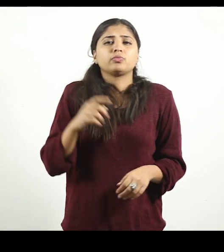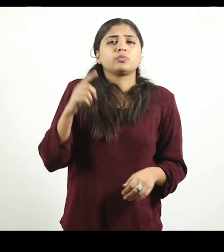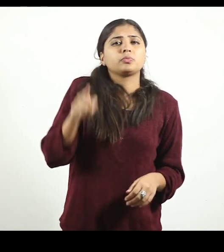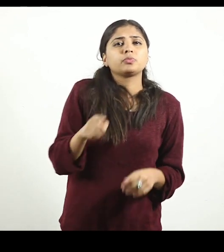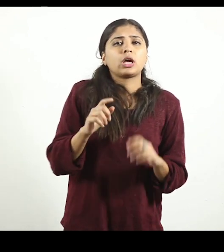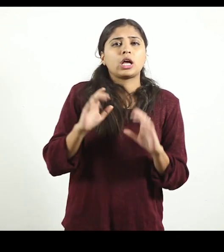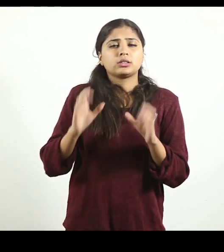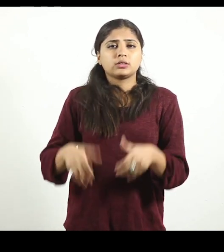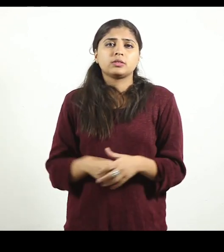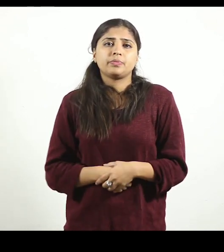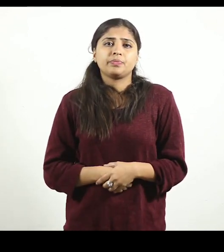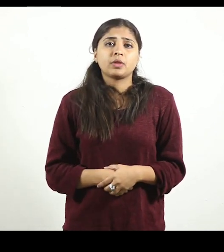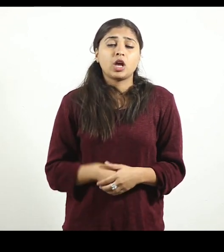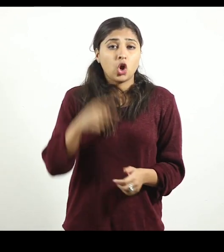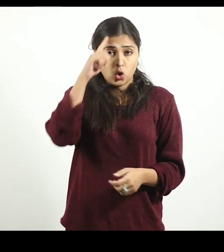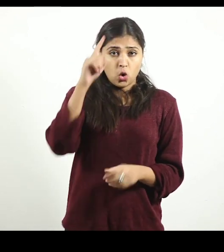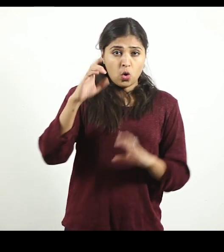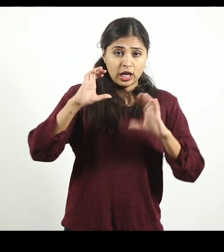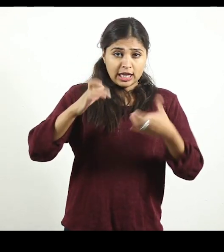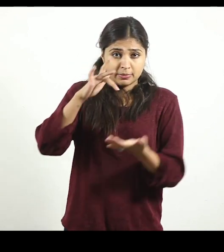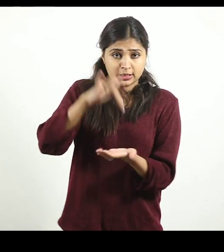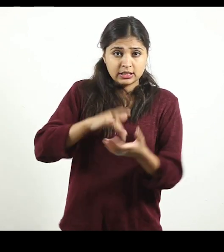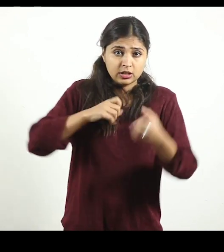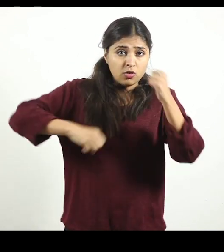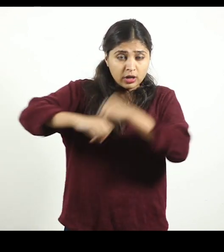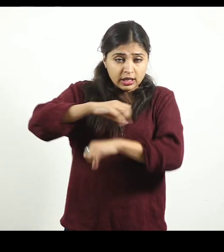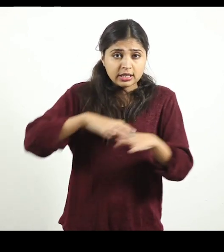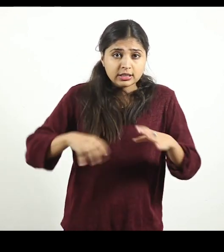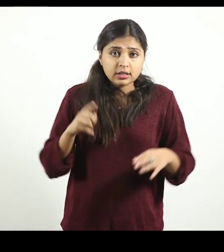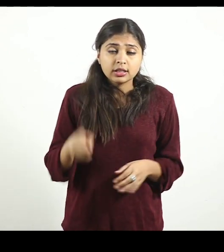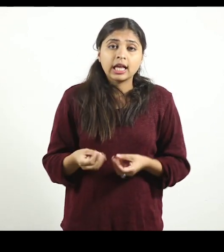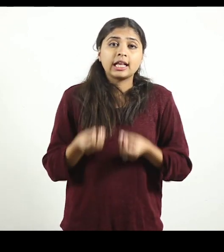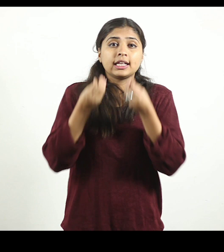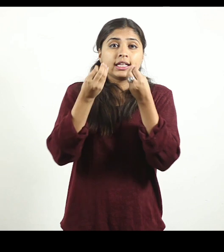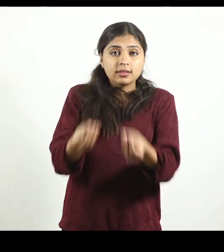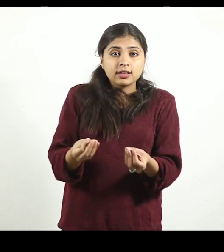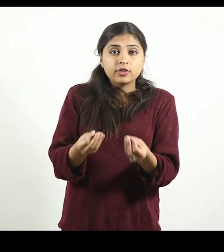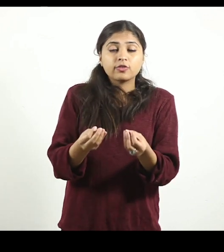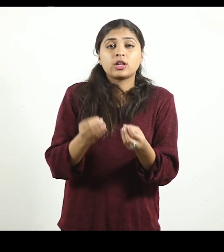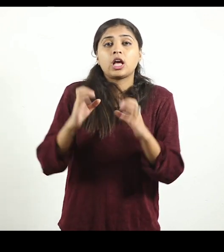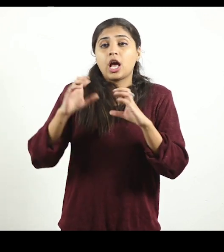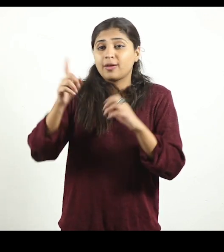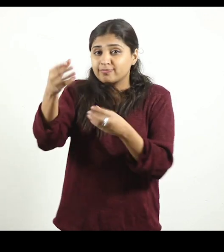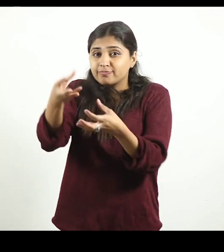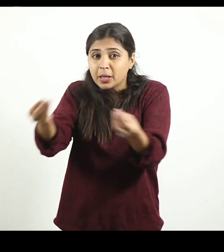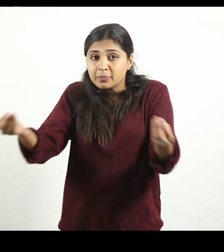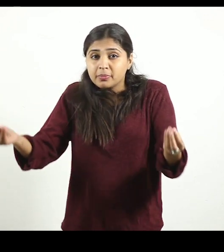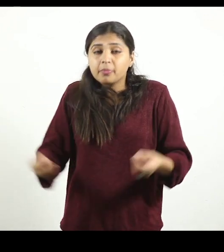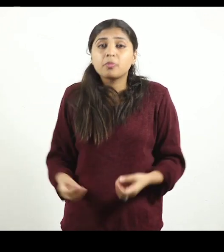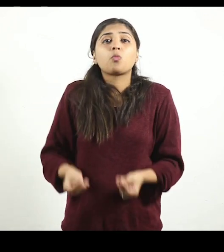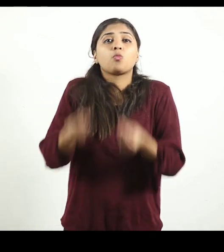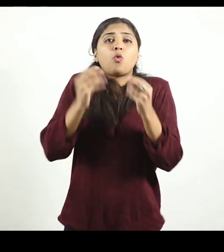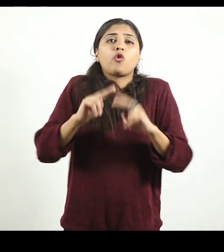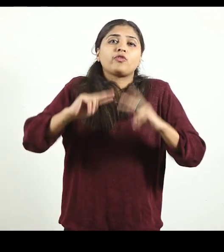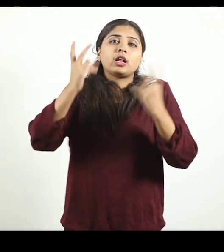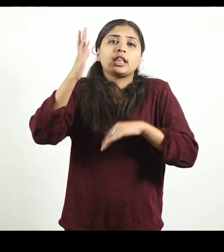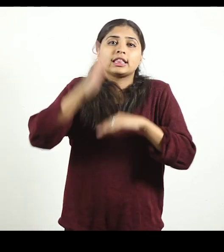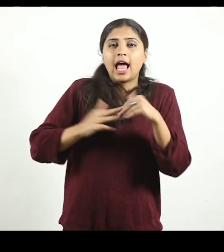The goal of the customer-centric organization is to provide a customer with more value.